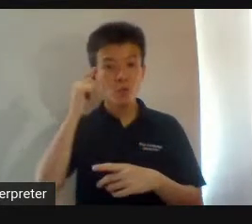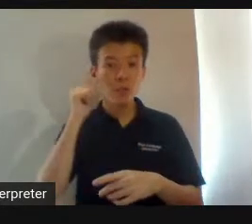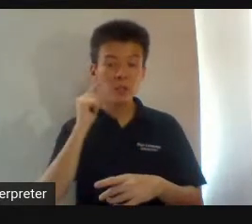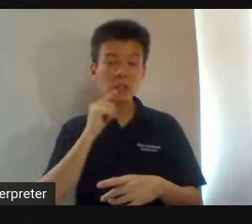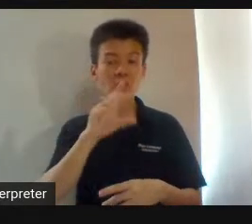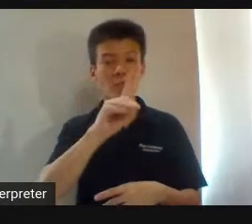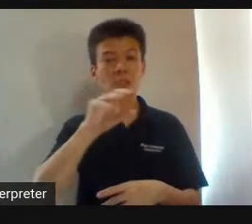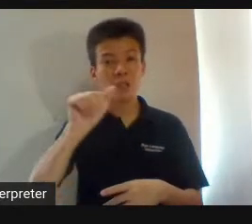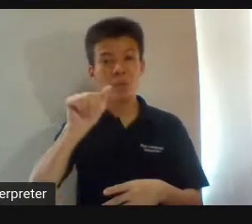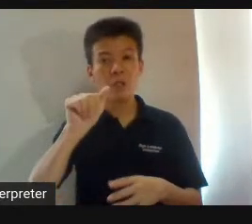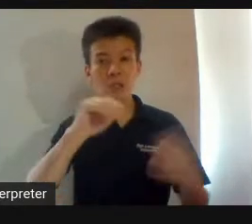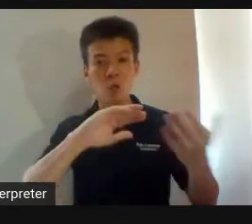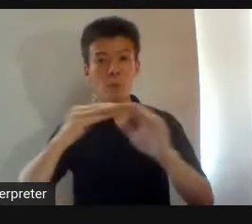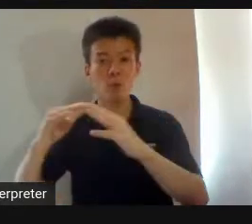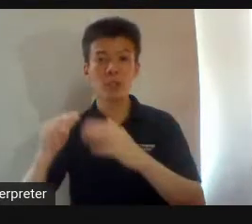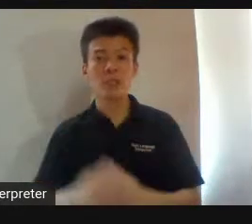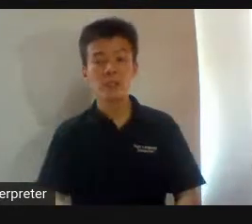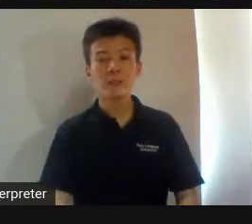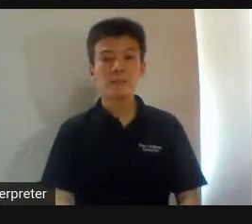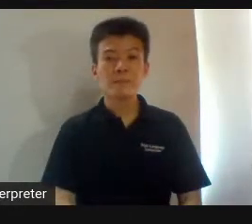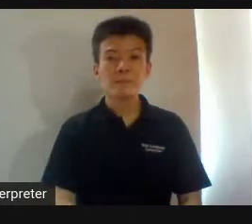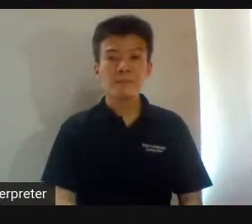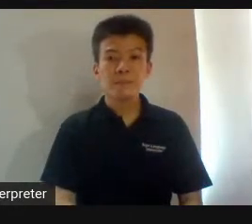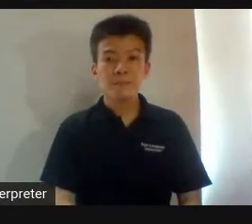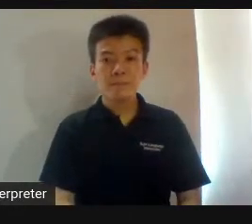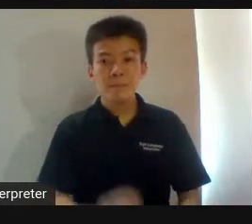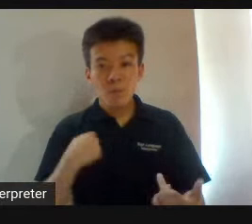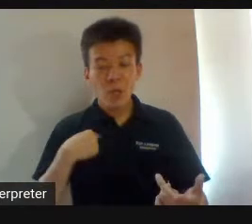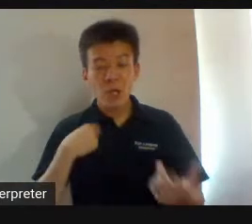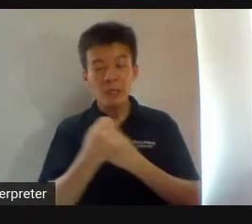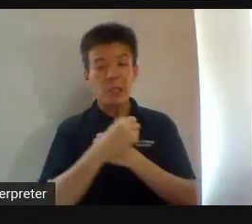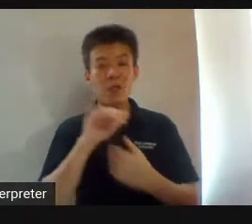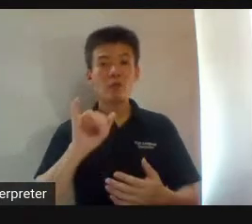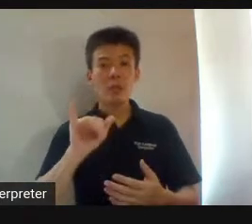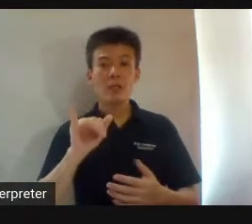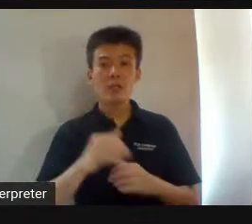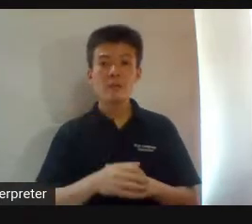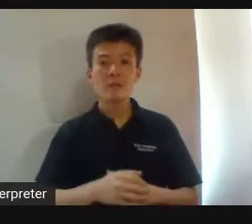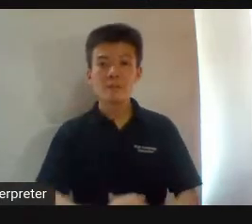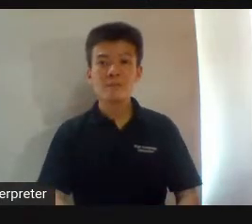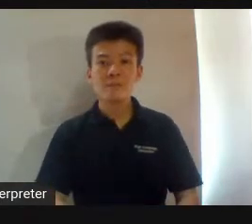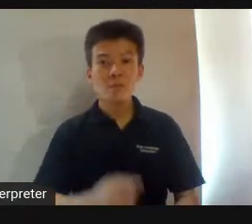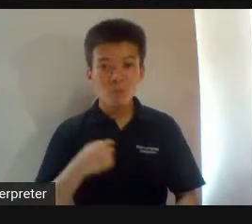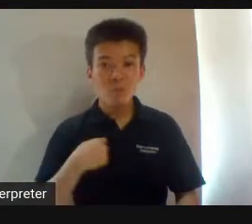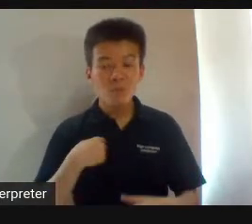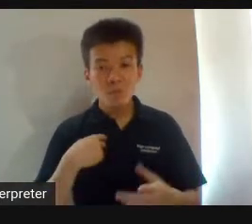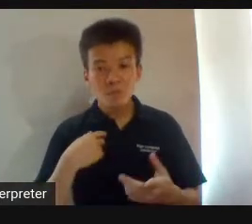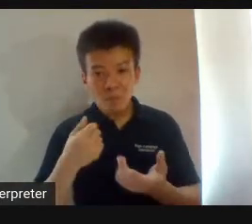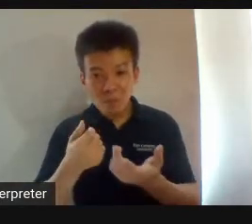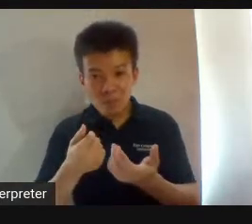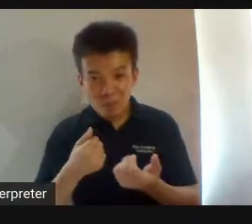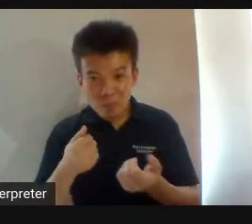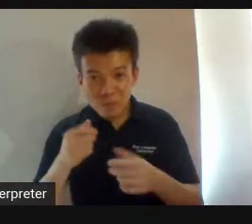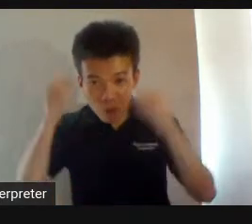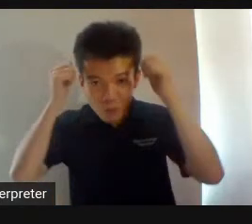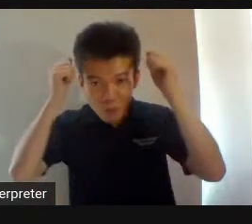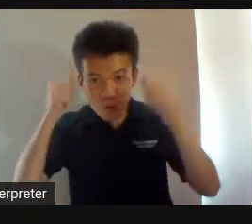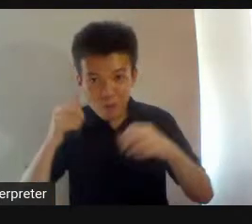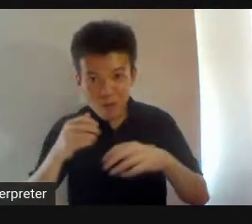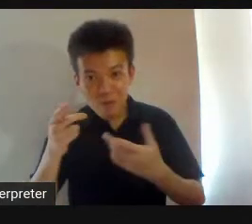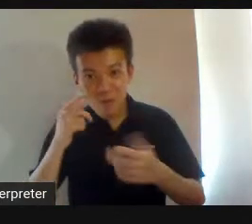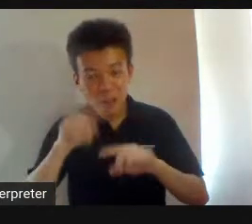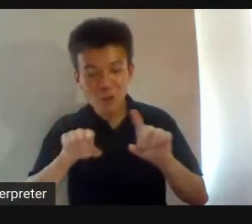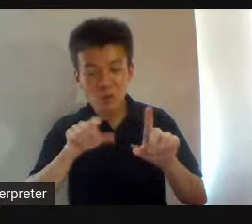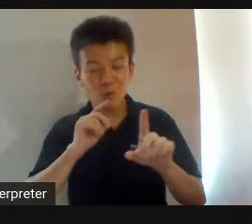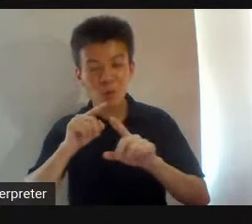disabled community. So true. Oh, I love that. I think Paul very much hit the nail on the head that we could talk